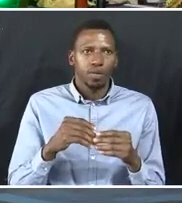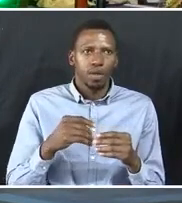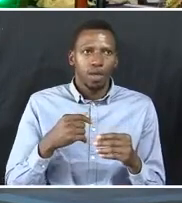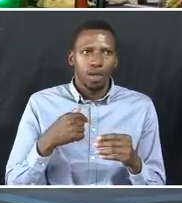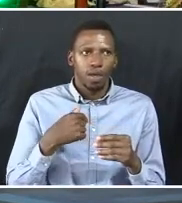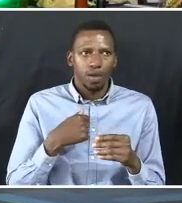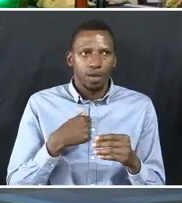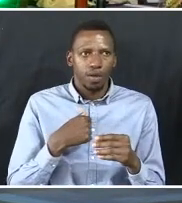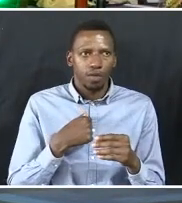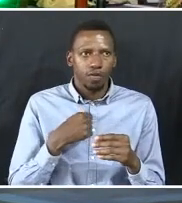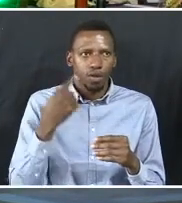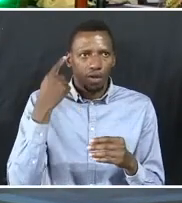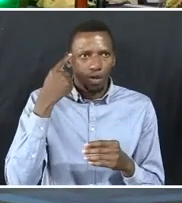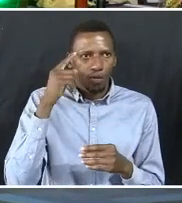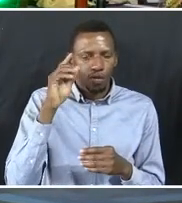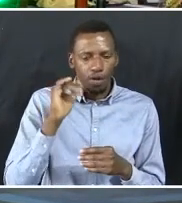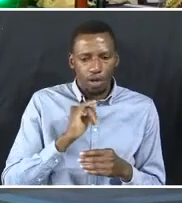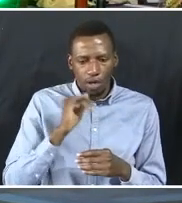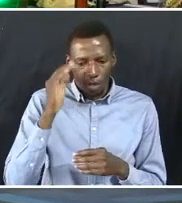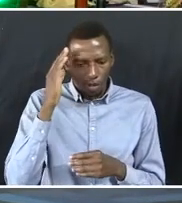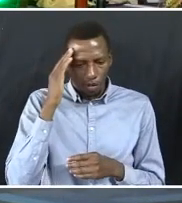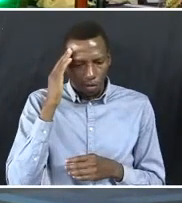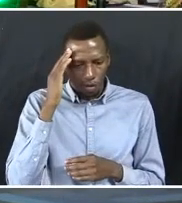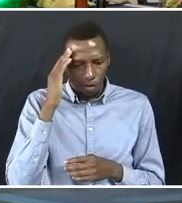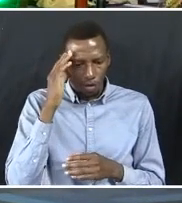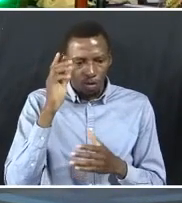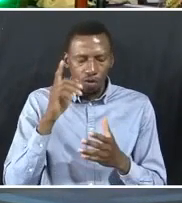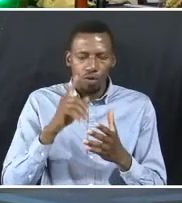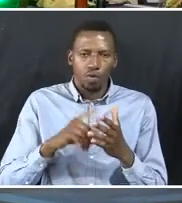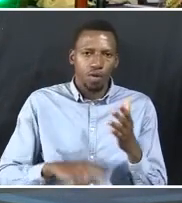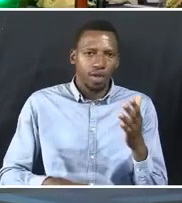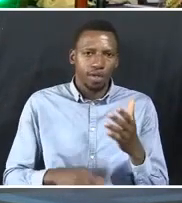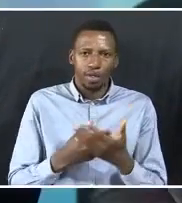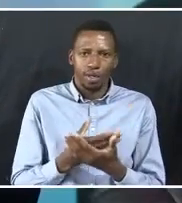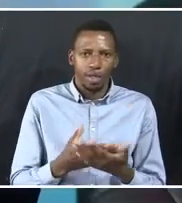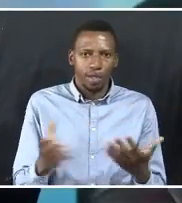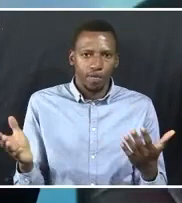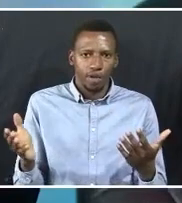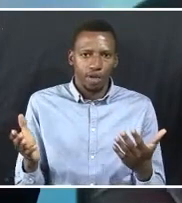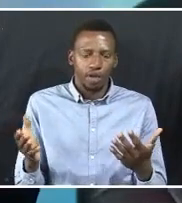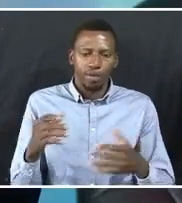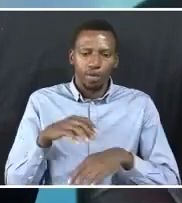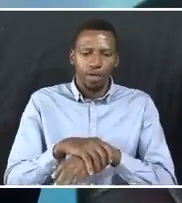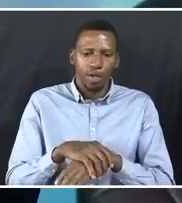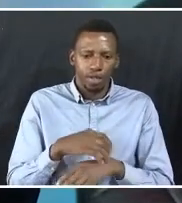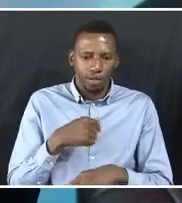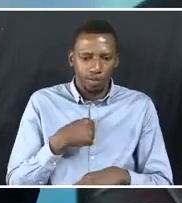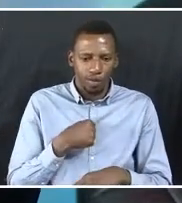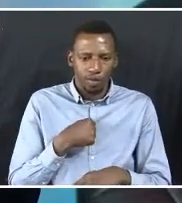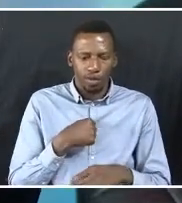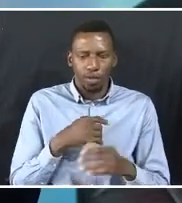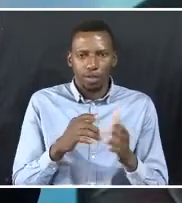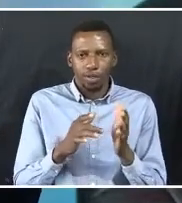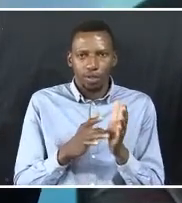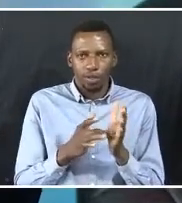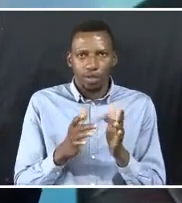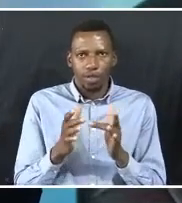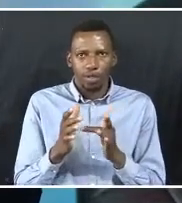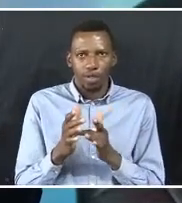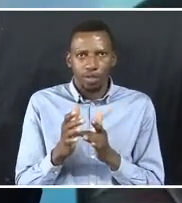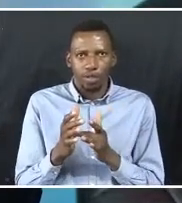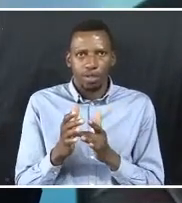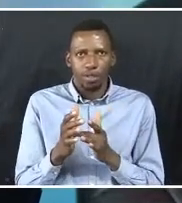dwell. For I know whatever befalls me, Jesus doeth